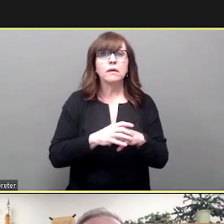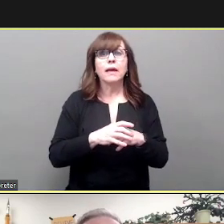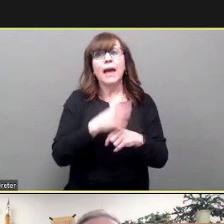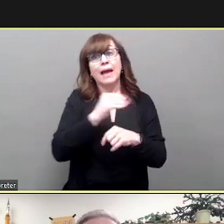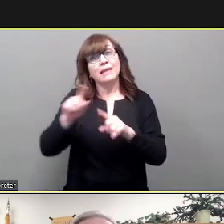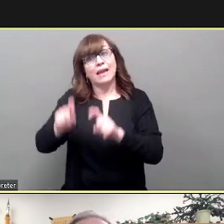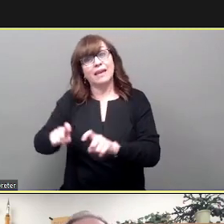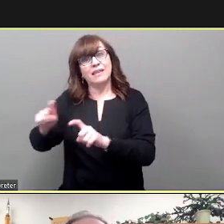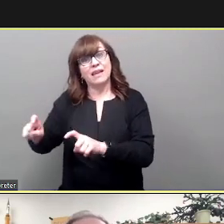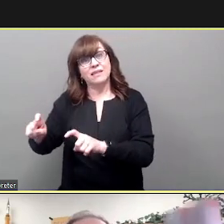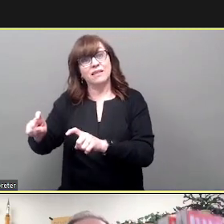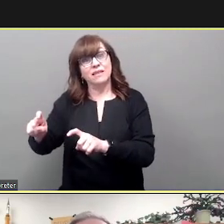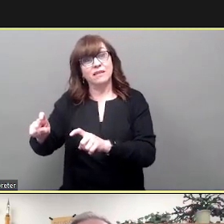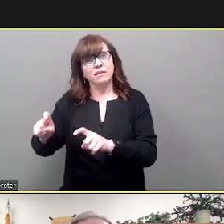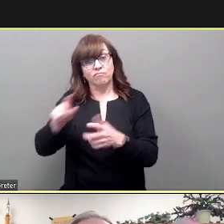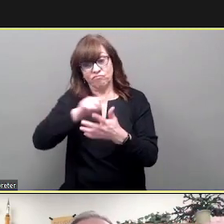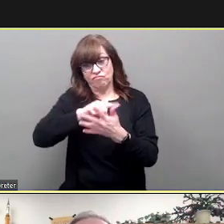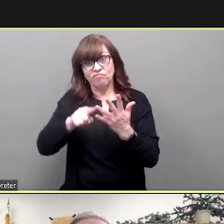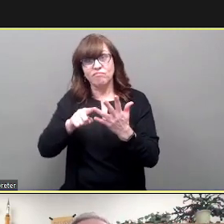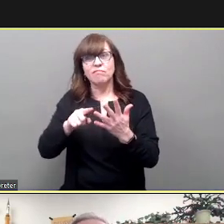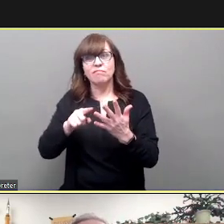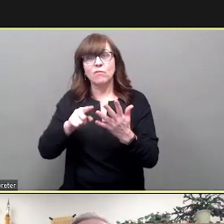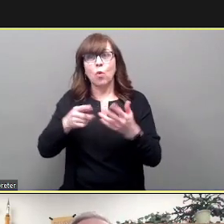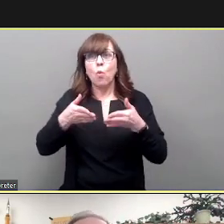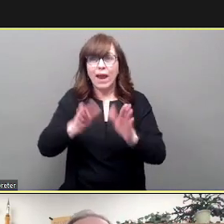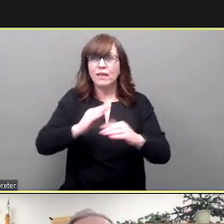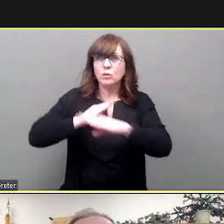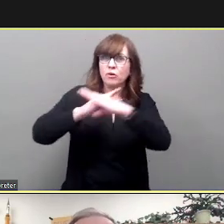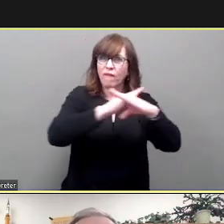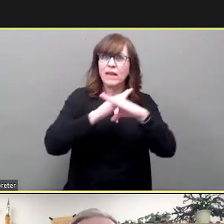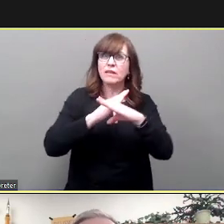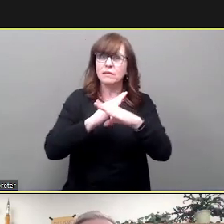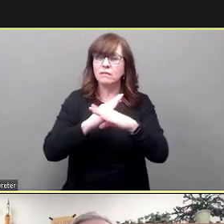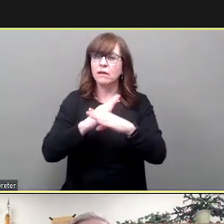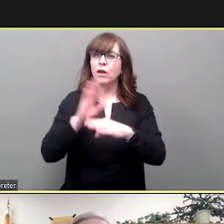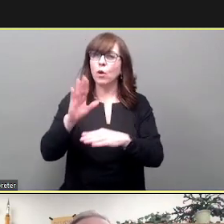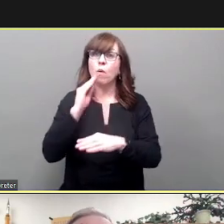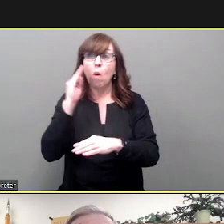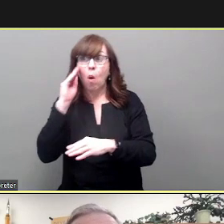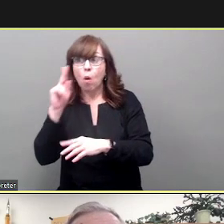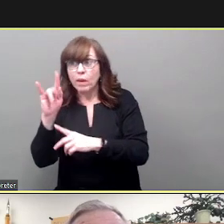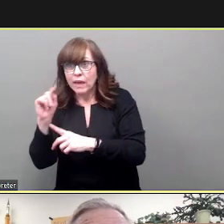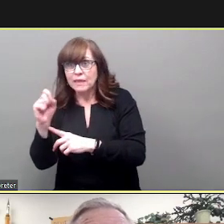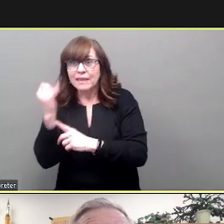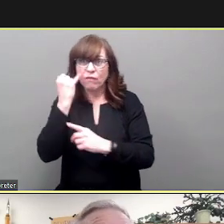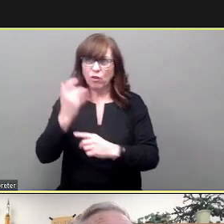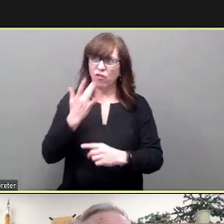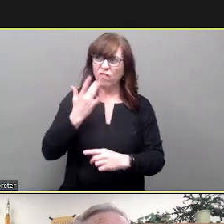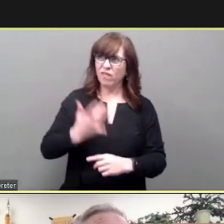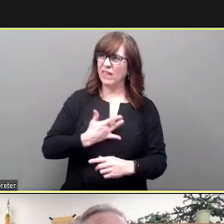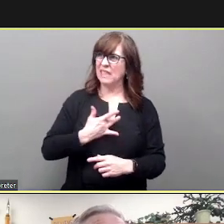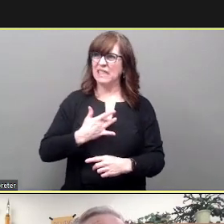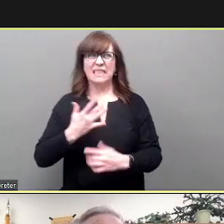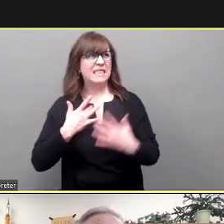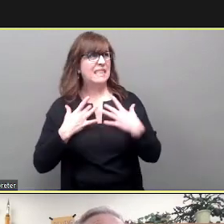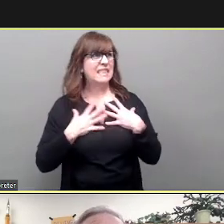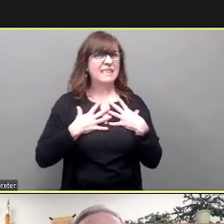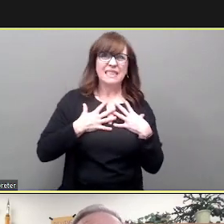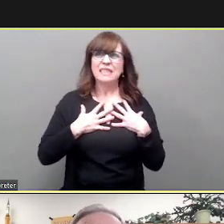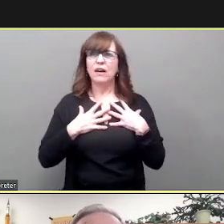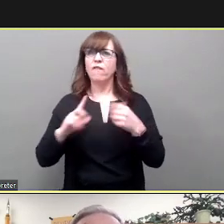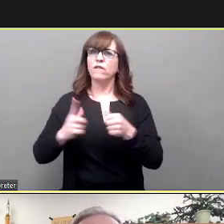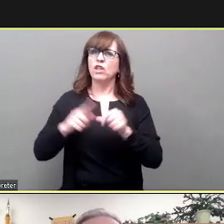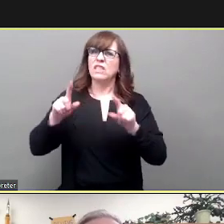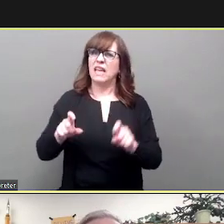tested. When we have these kits at home, if you and you have symptoms, you'll be able to do that first test immediately. And finally,